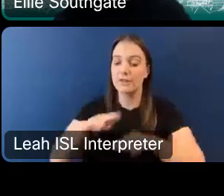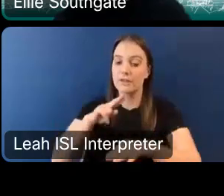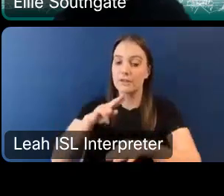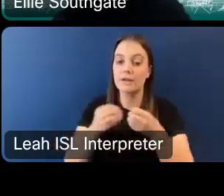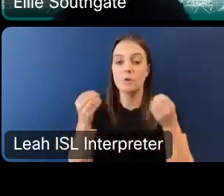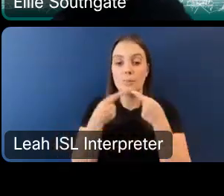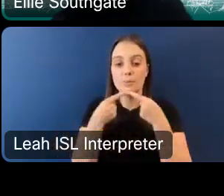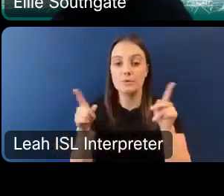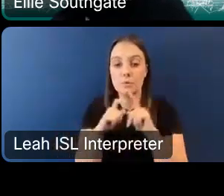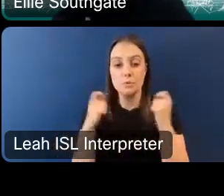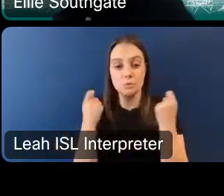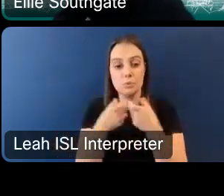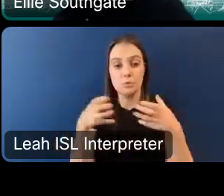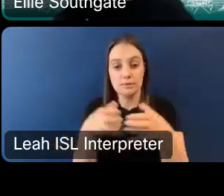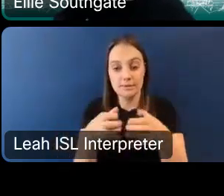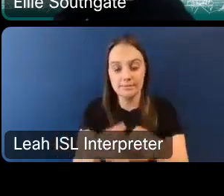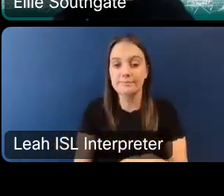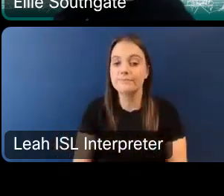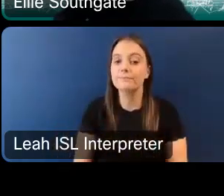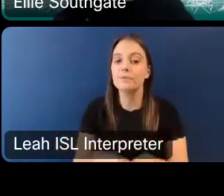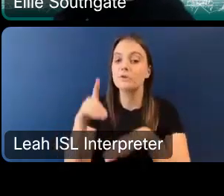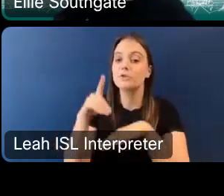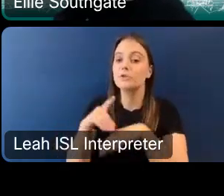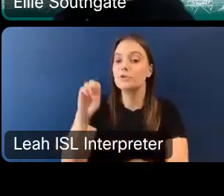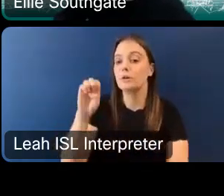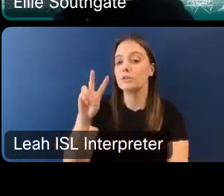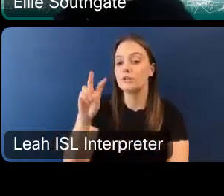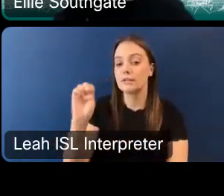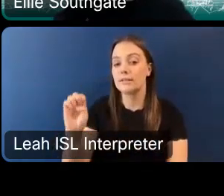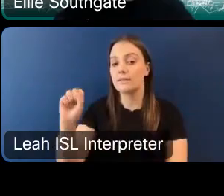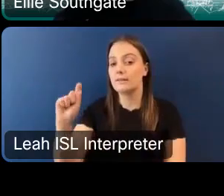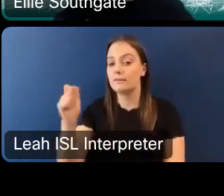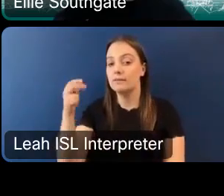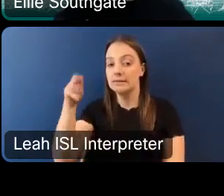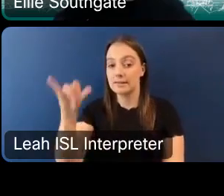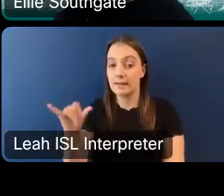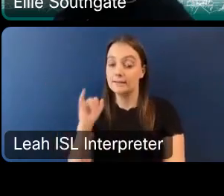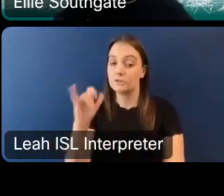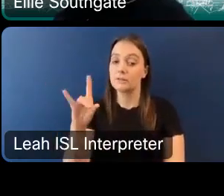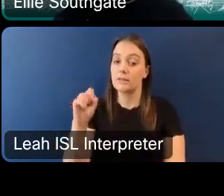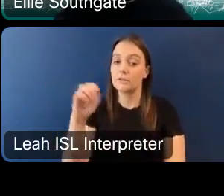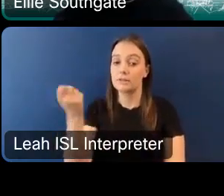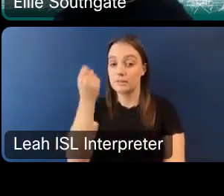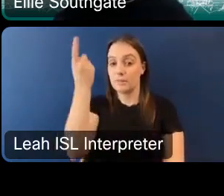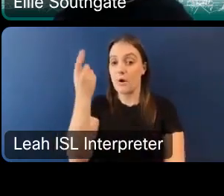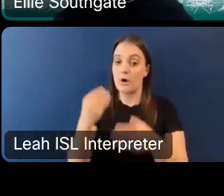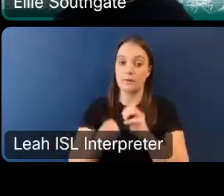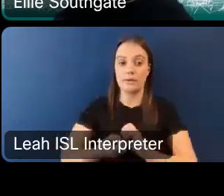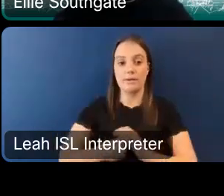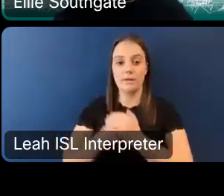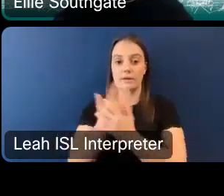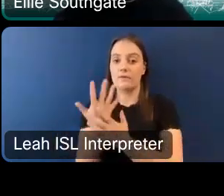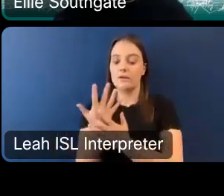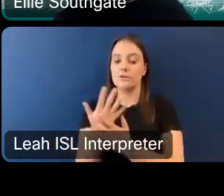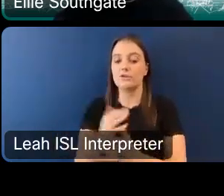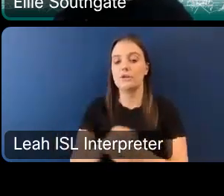team. Dr. Eve Stanley, who is the HSE SPARK Innovation Fellow and a Specialist Registrar in